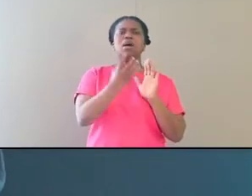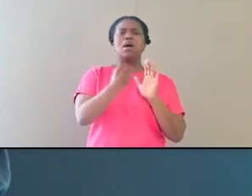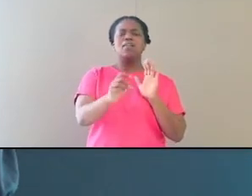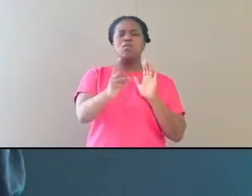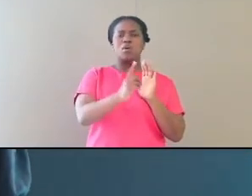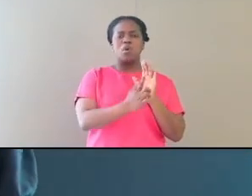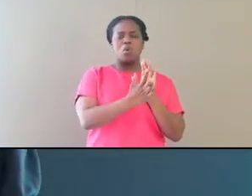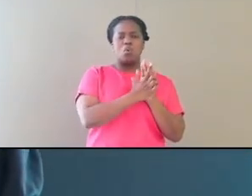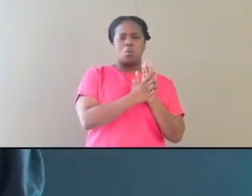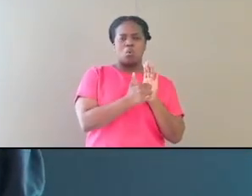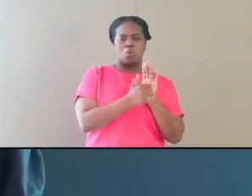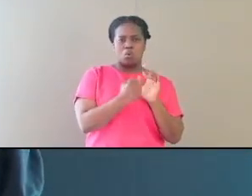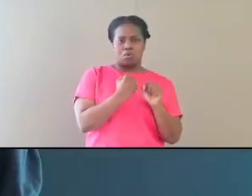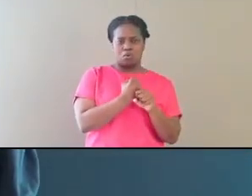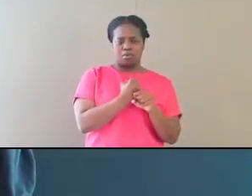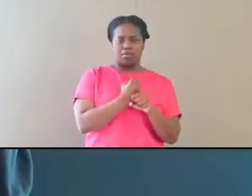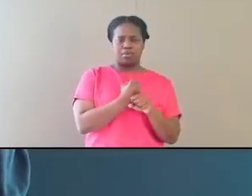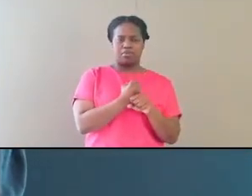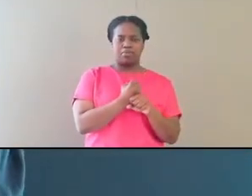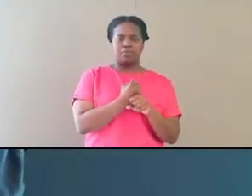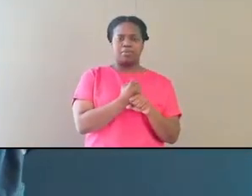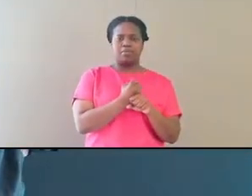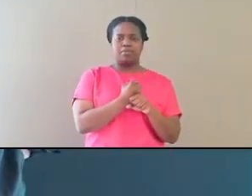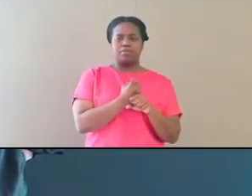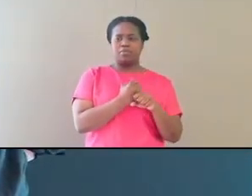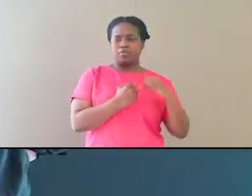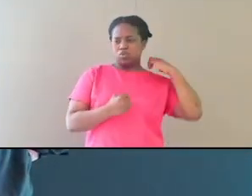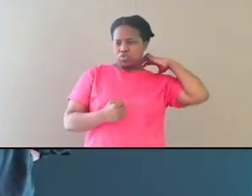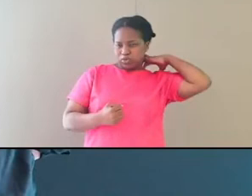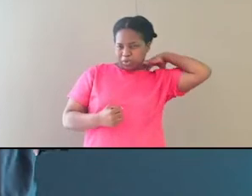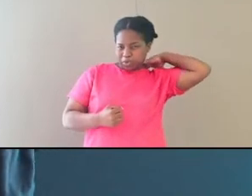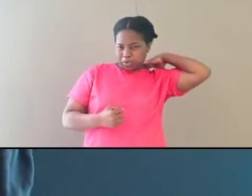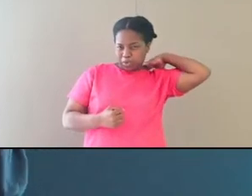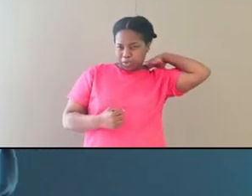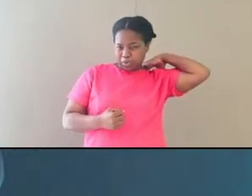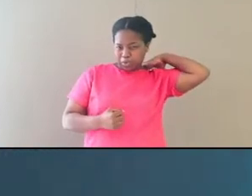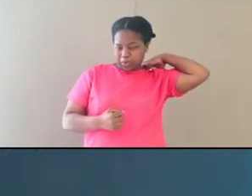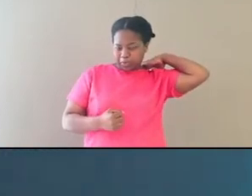law justiciable. Can you say that? Justiciable.